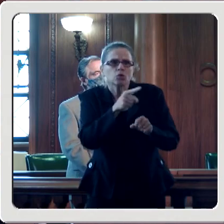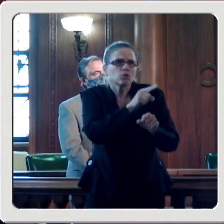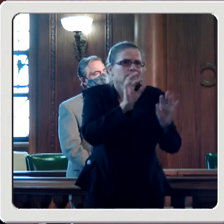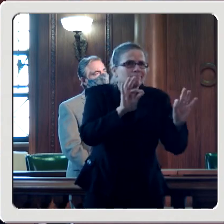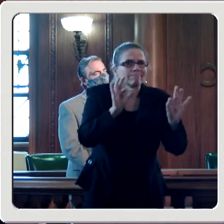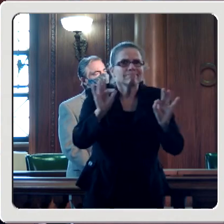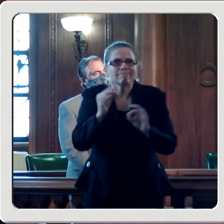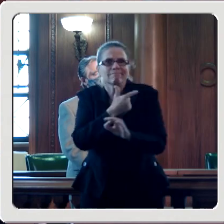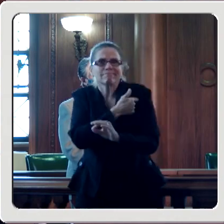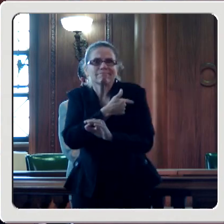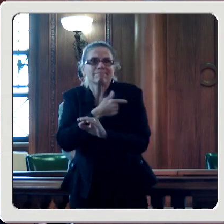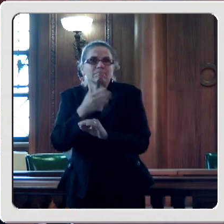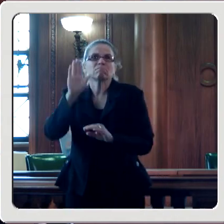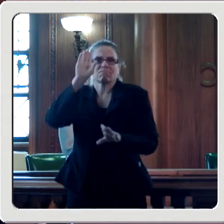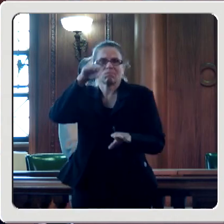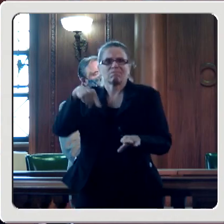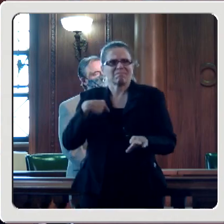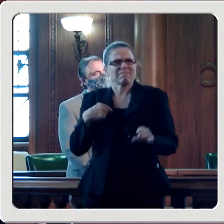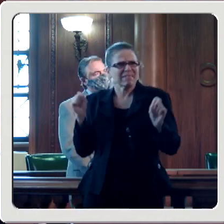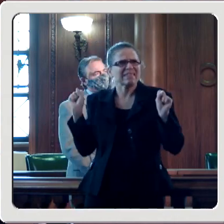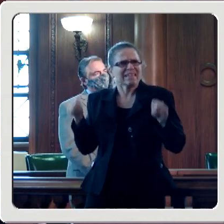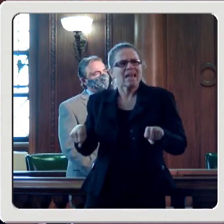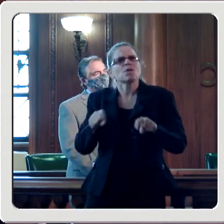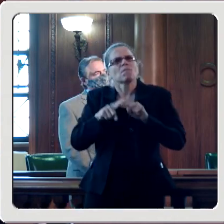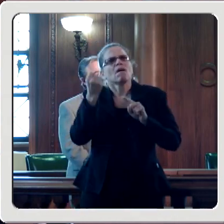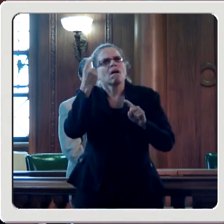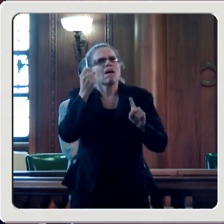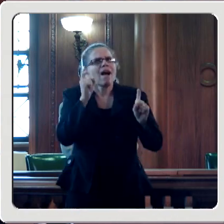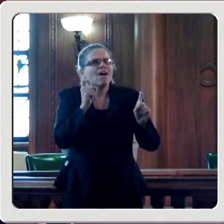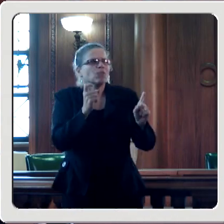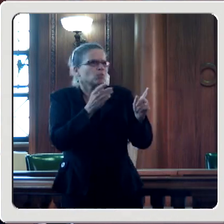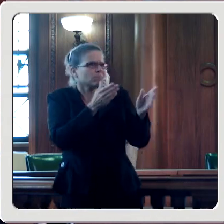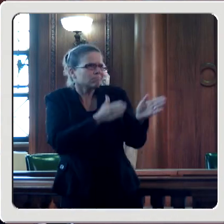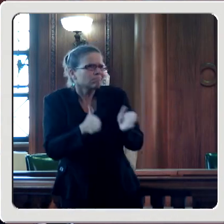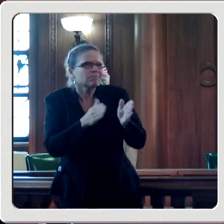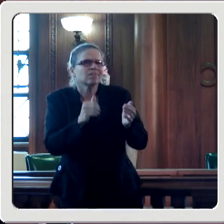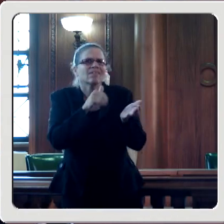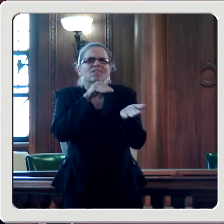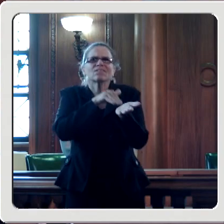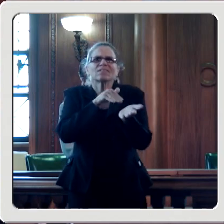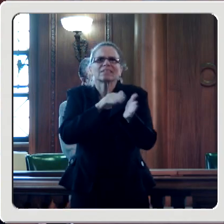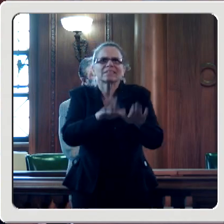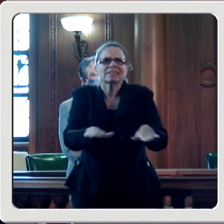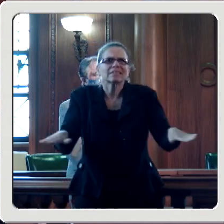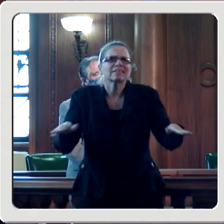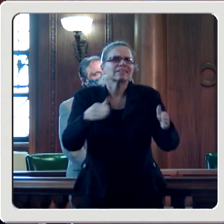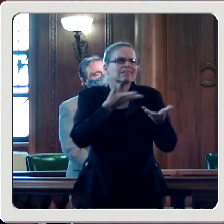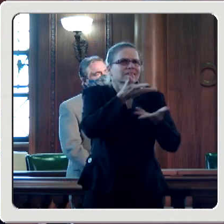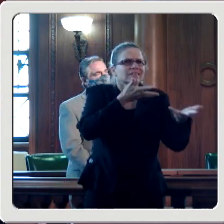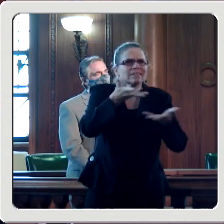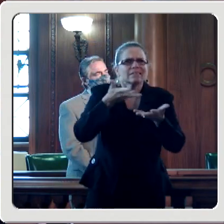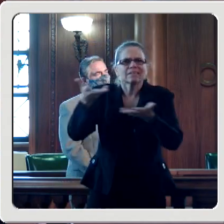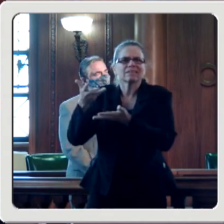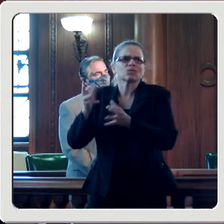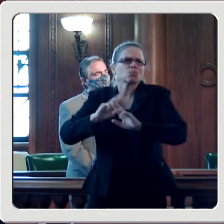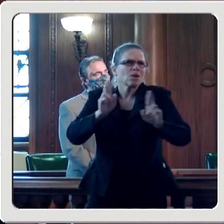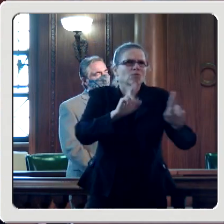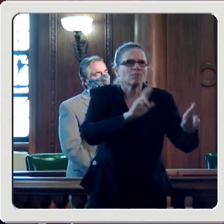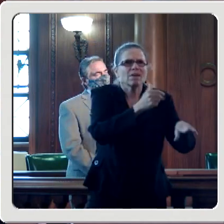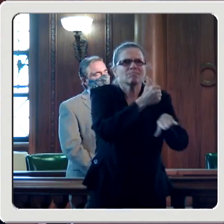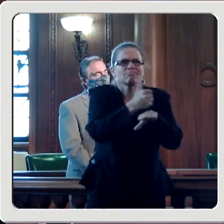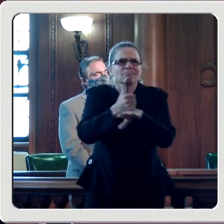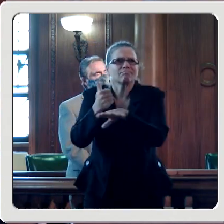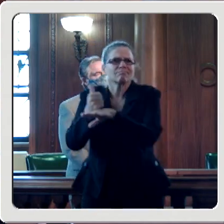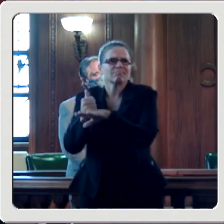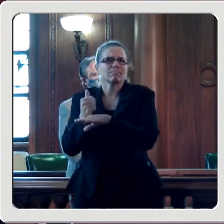Schools, pediatricians, and we will put a team of individuals together. We have a meeting next week. I